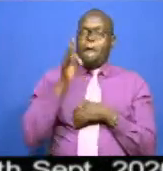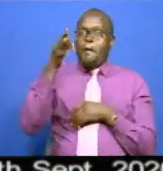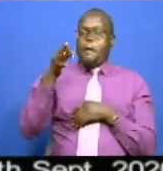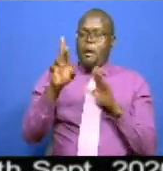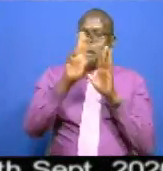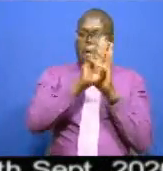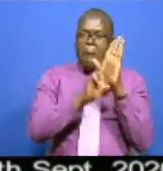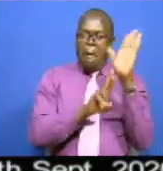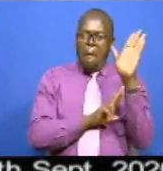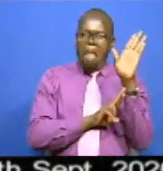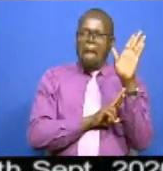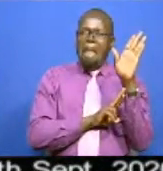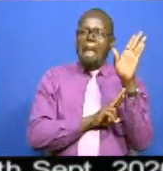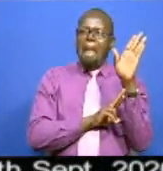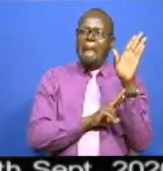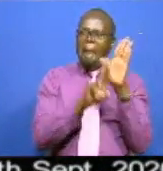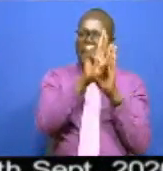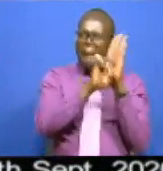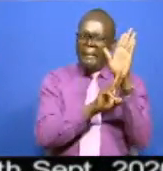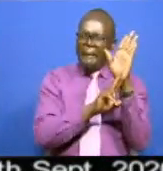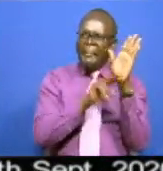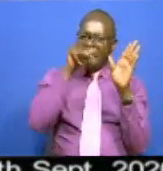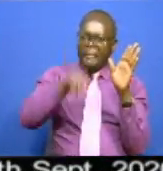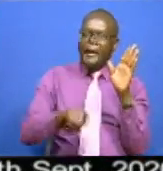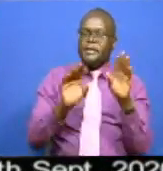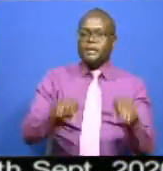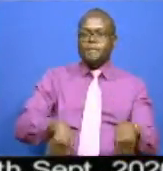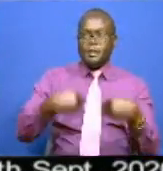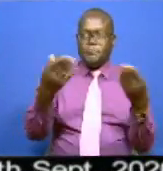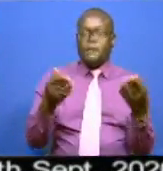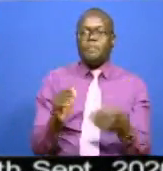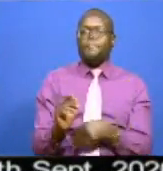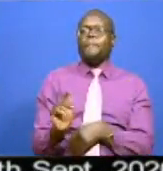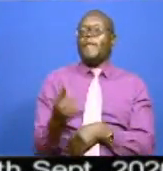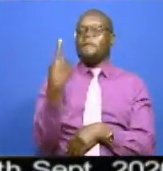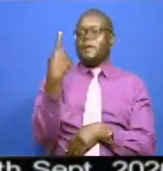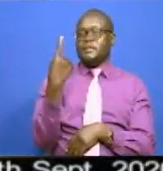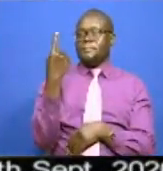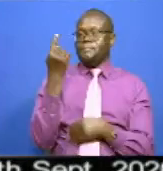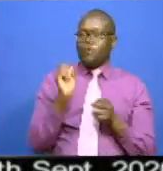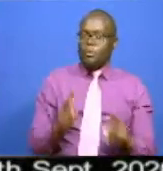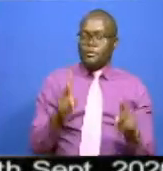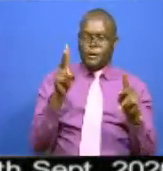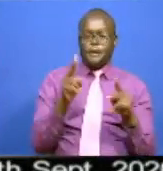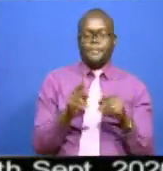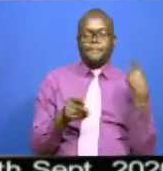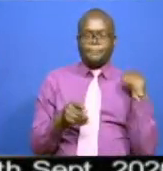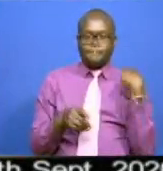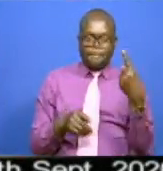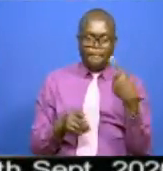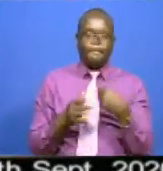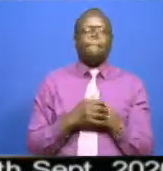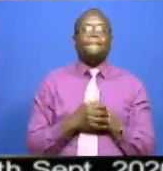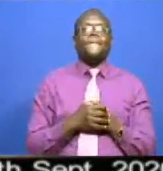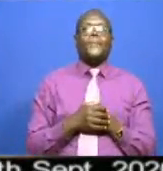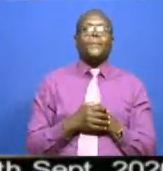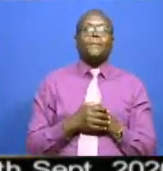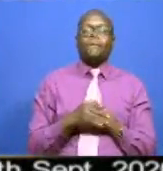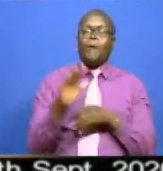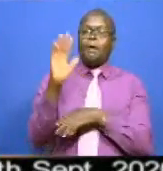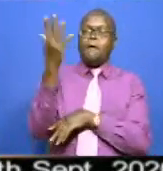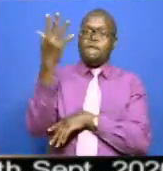formulas, the following parameters need to be given primacy. One is